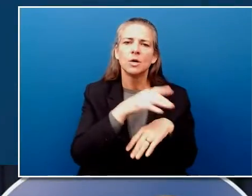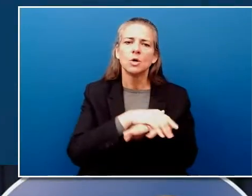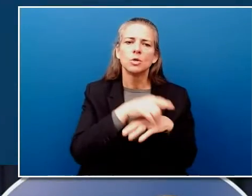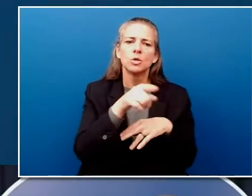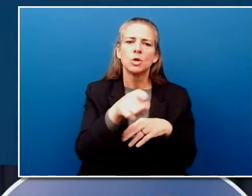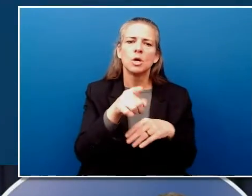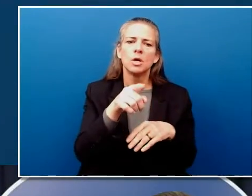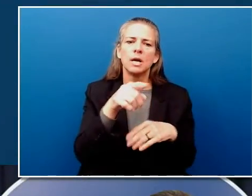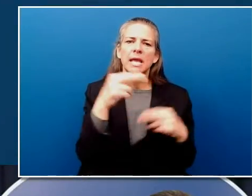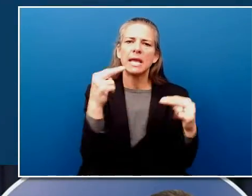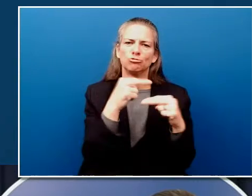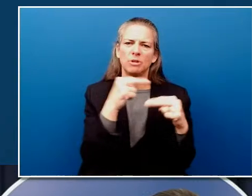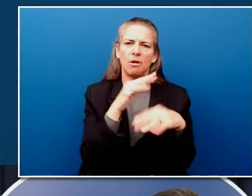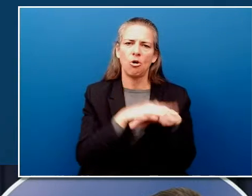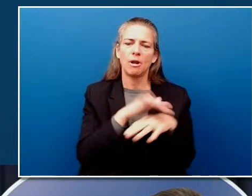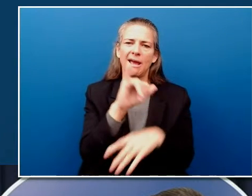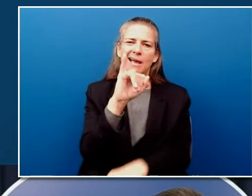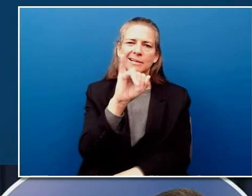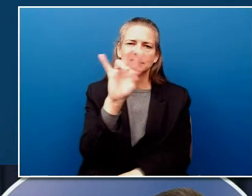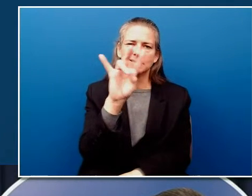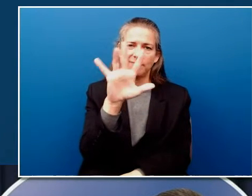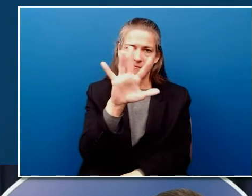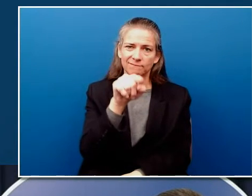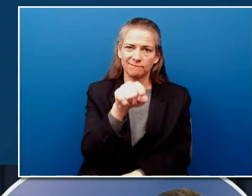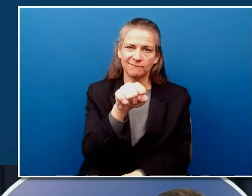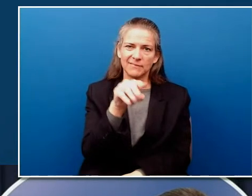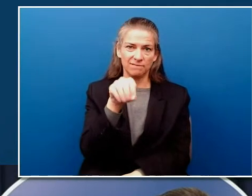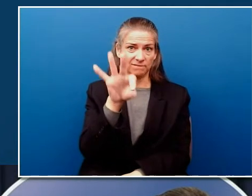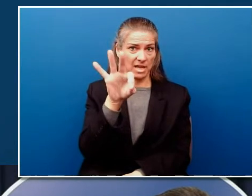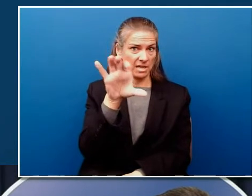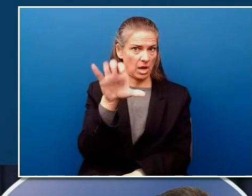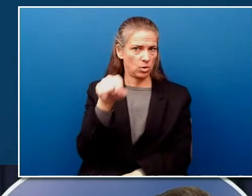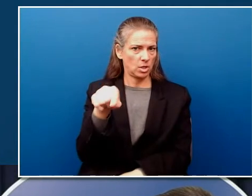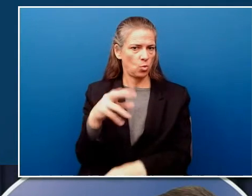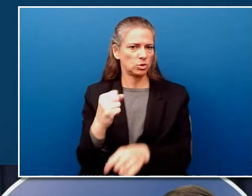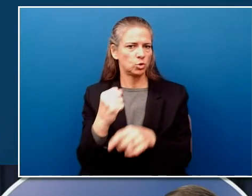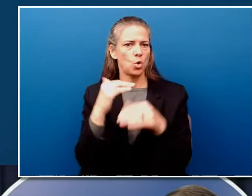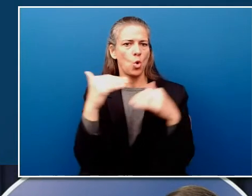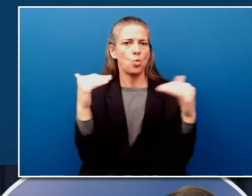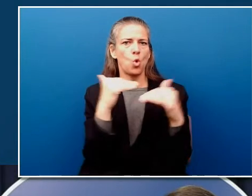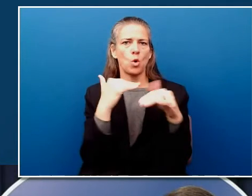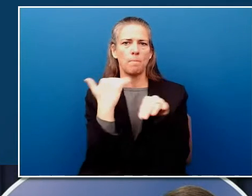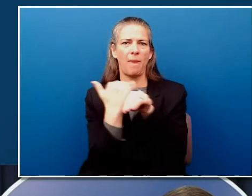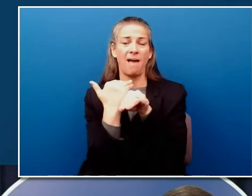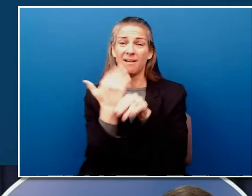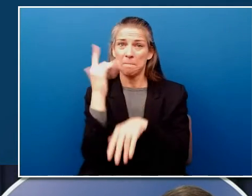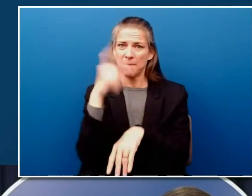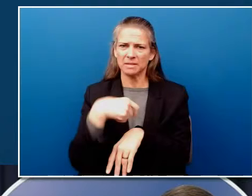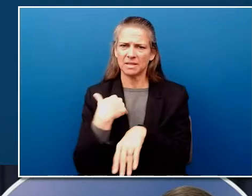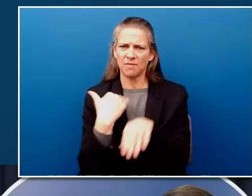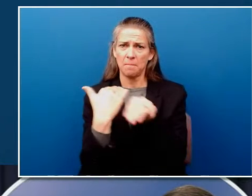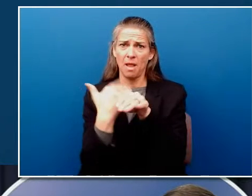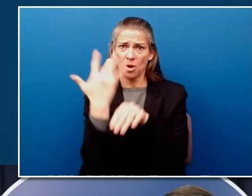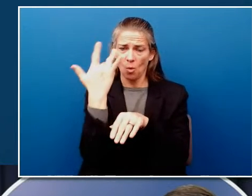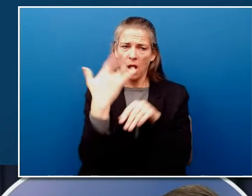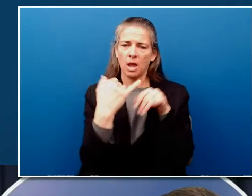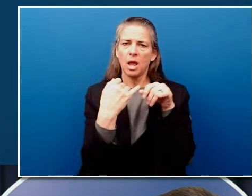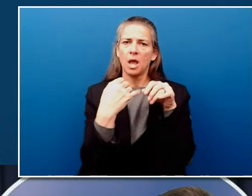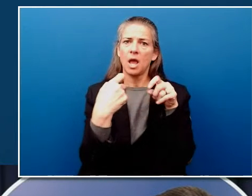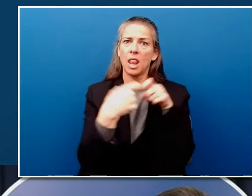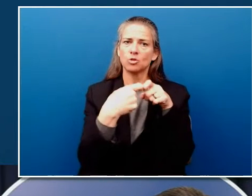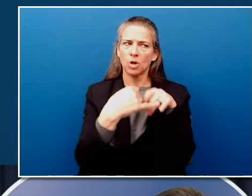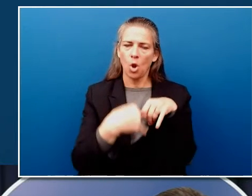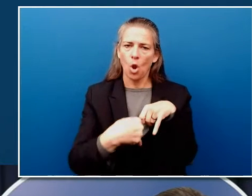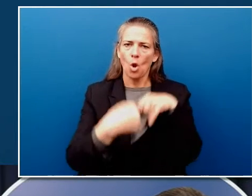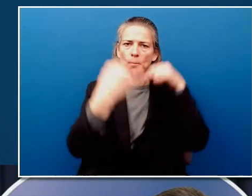roadblock yesterday on I-75 in Fayette County. You know, it's necessary to do these to get the power lines back up. These are major